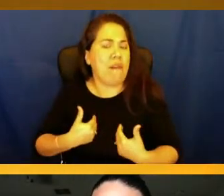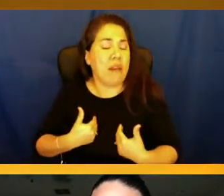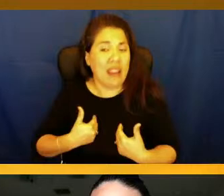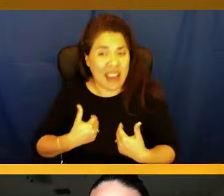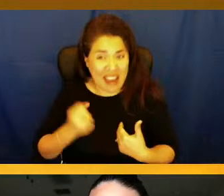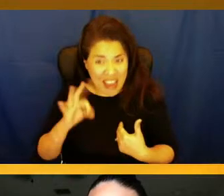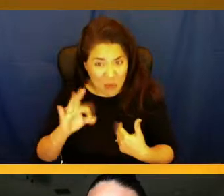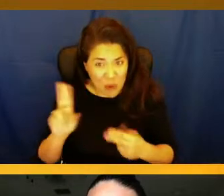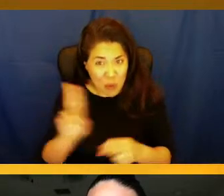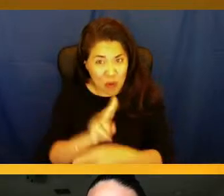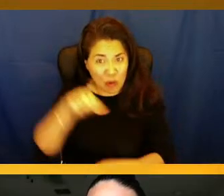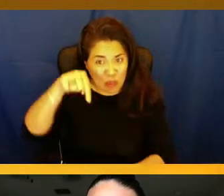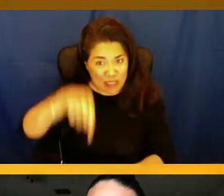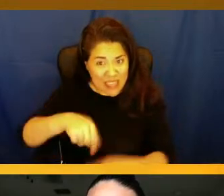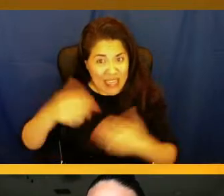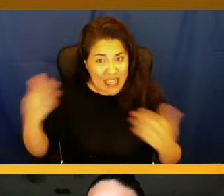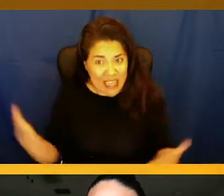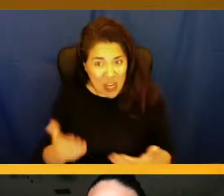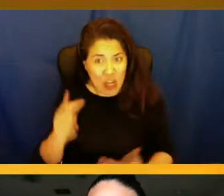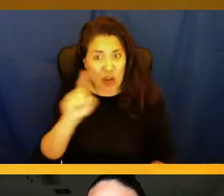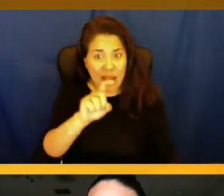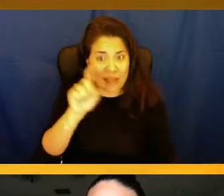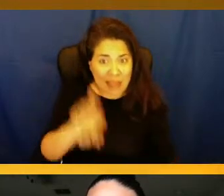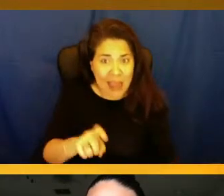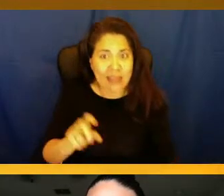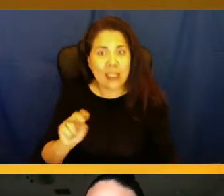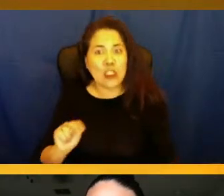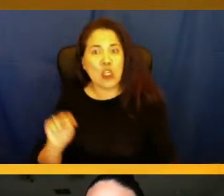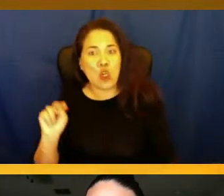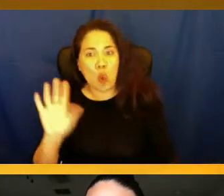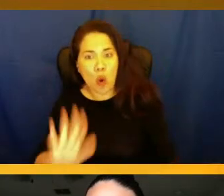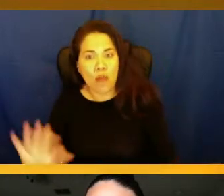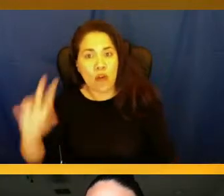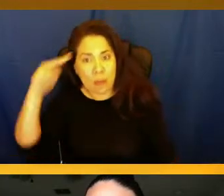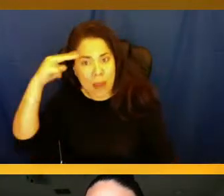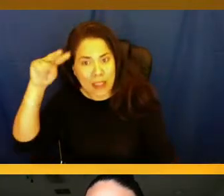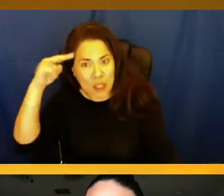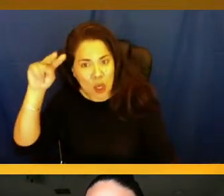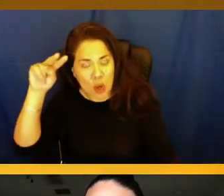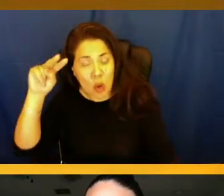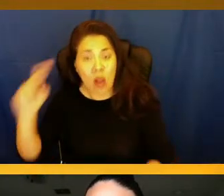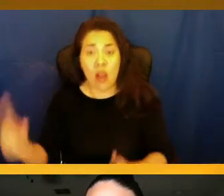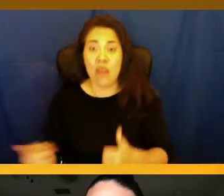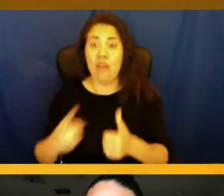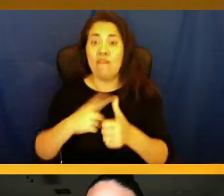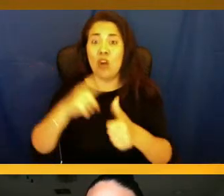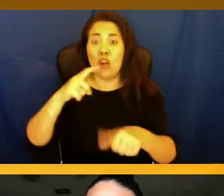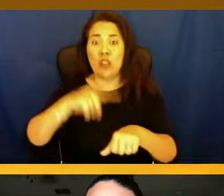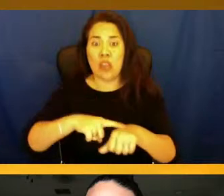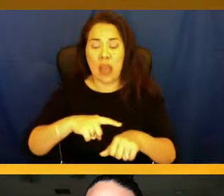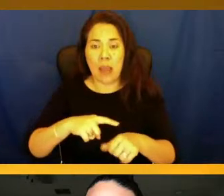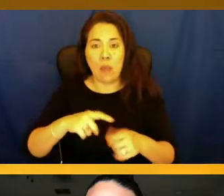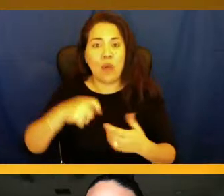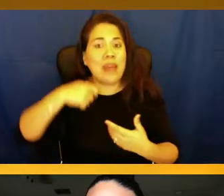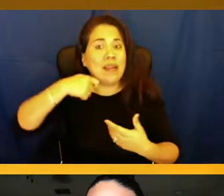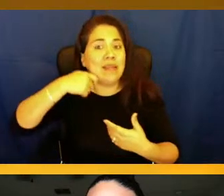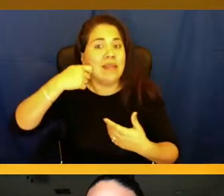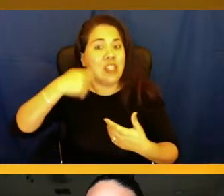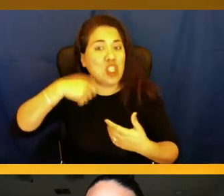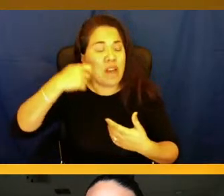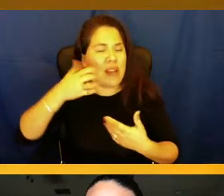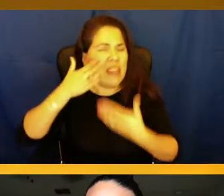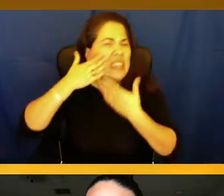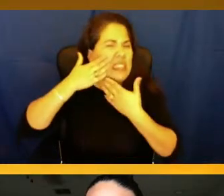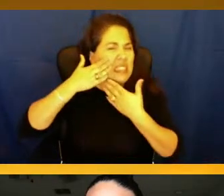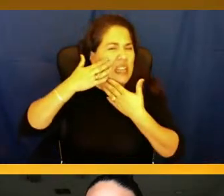here in Texas and northeastern Mexico and the Southwest primarily, the first time we cut ourselves shaving,